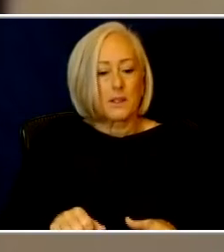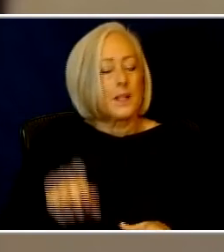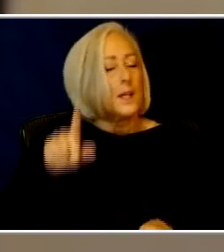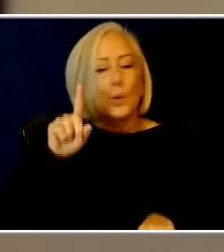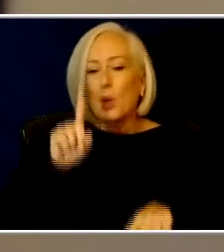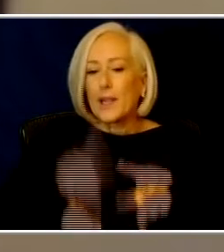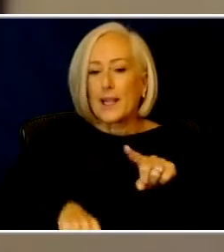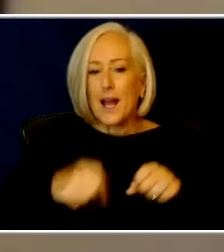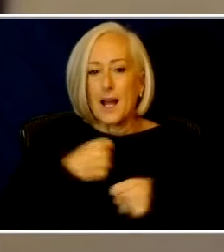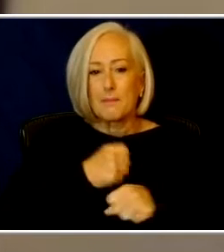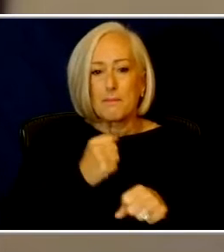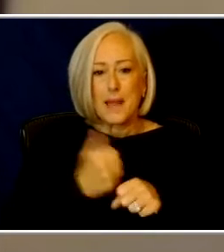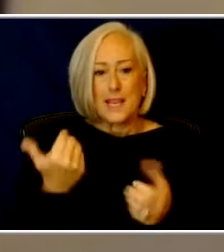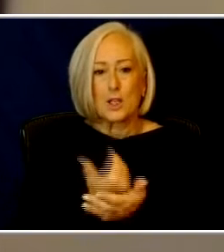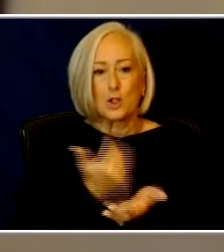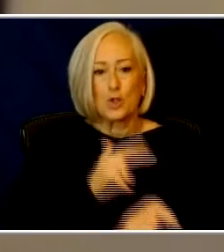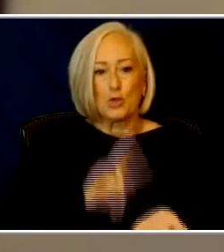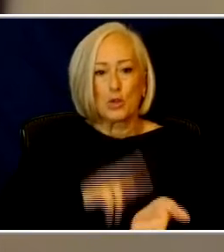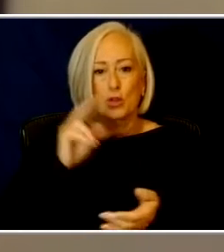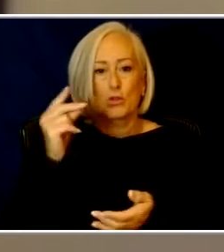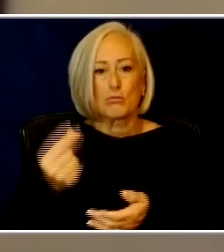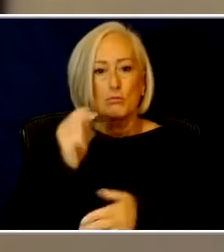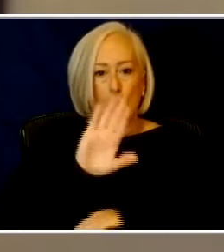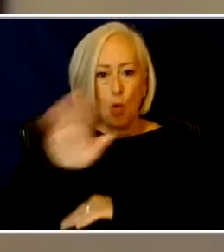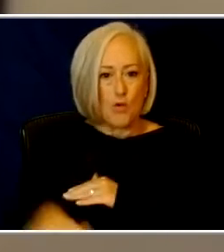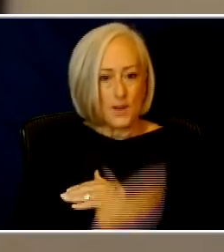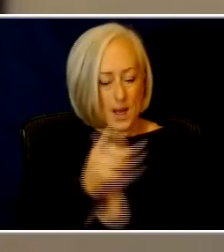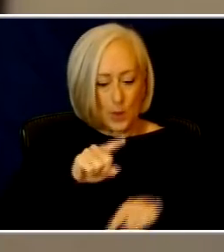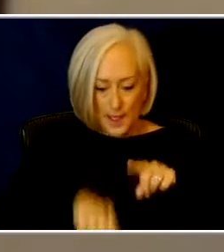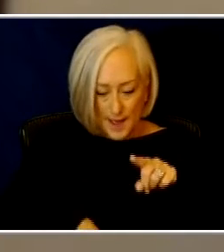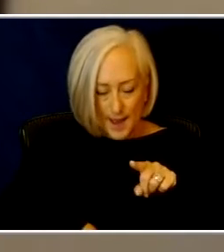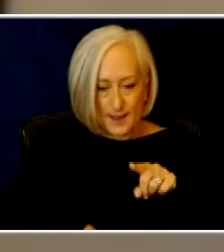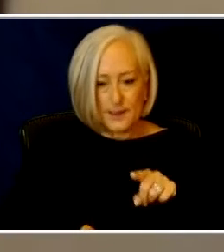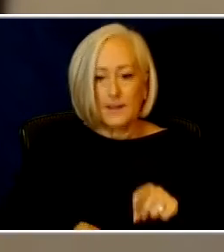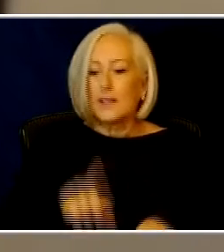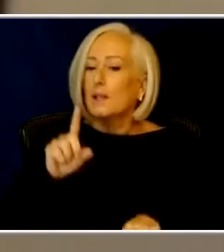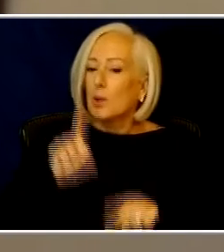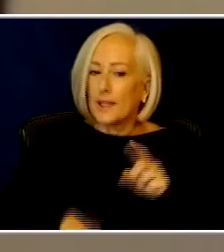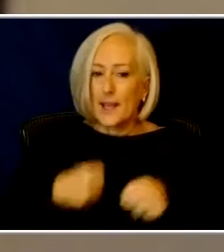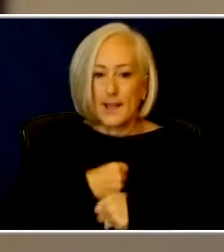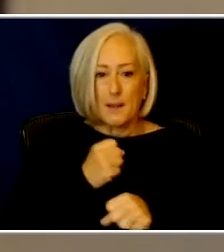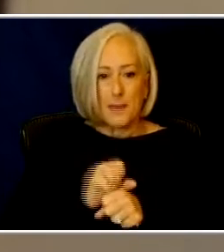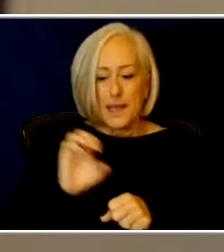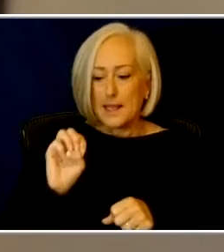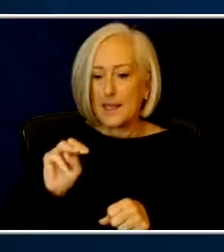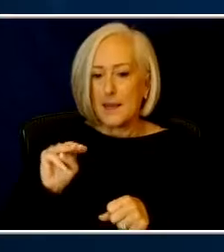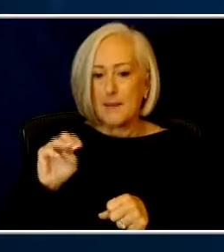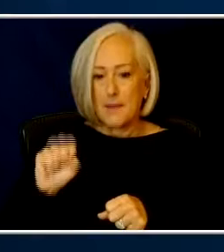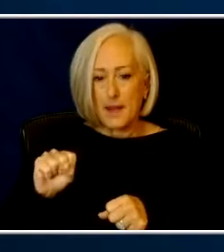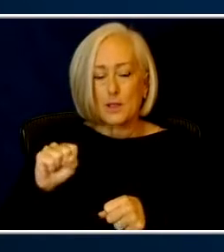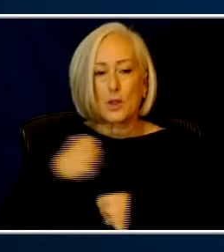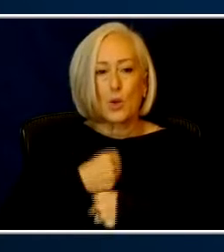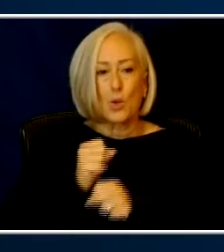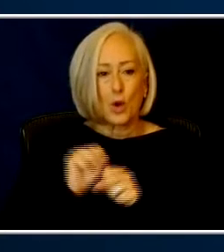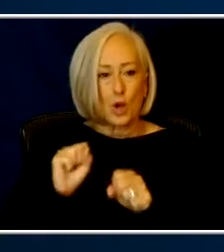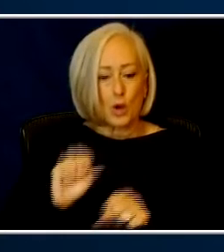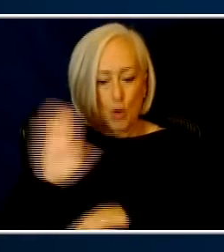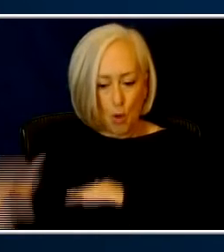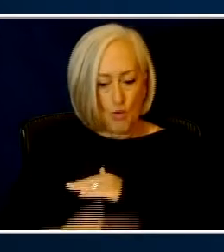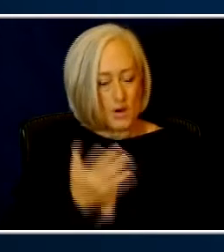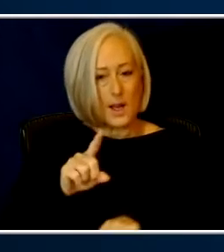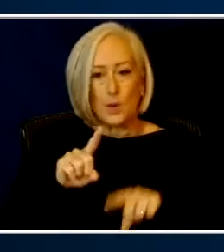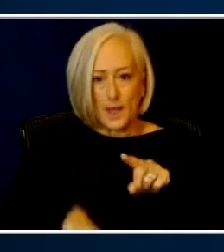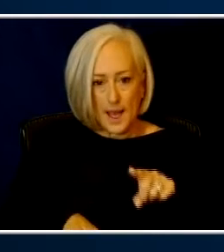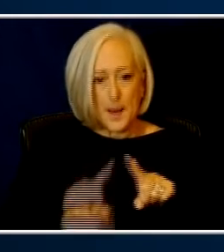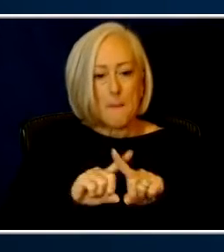We can't find new EMS workers overnight, but we've got to be more creative with our resources. I think that's right, and you're